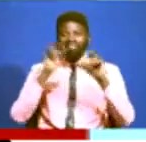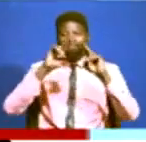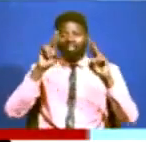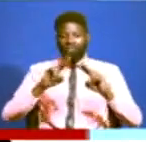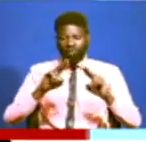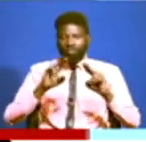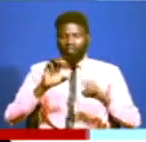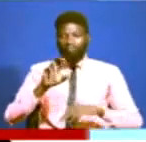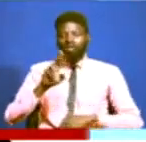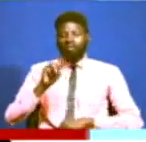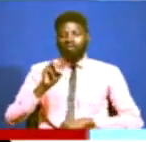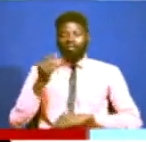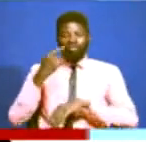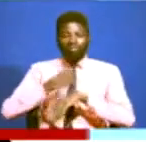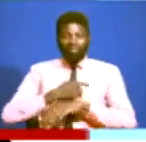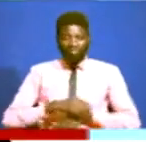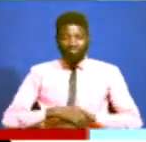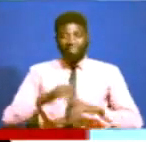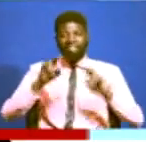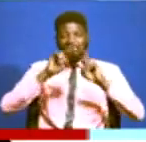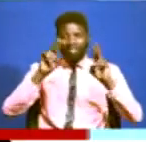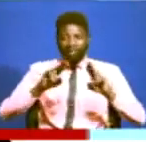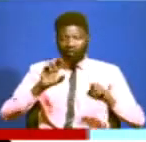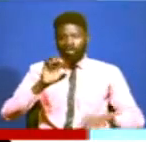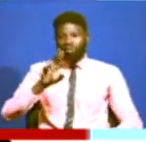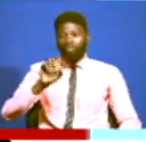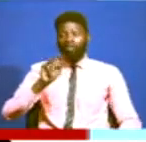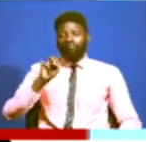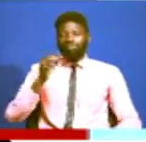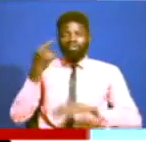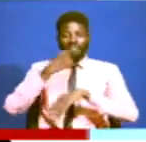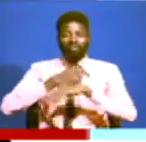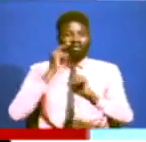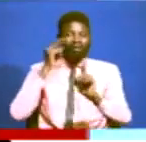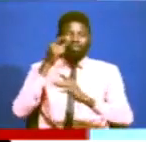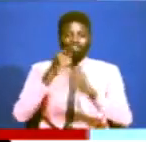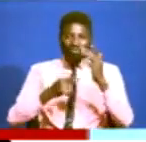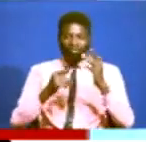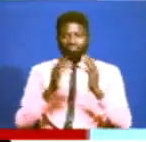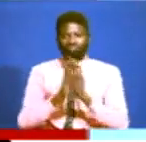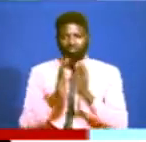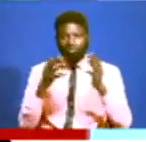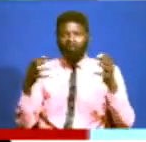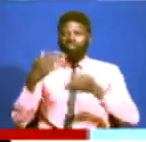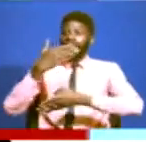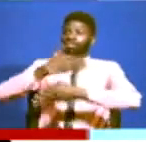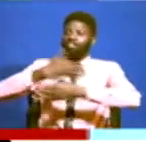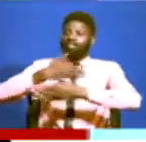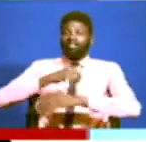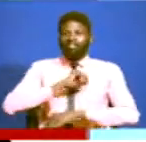The International Customs Day is set aside to commemorate and appreciate customs administrations